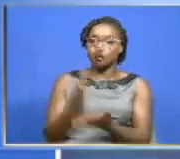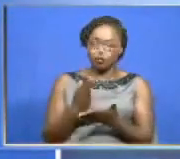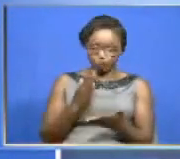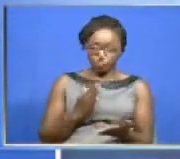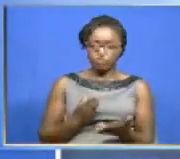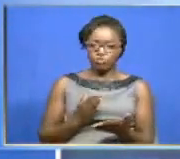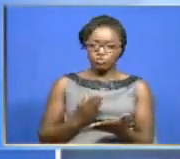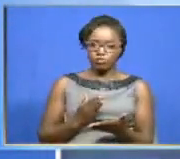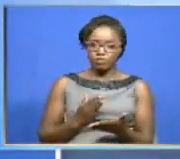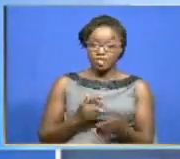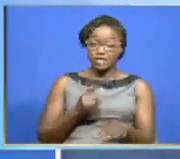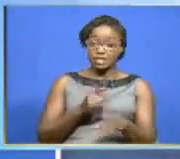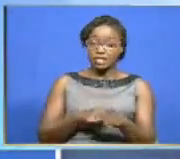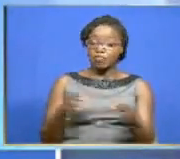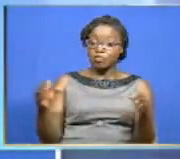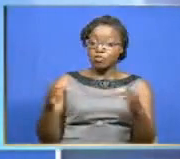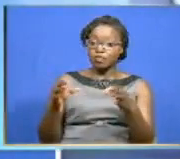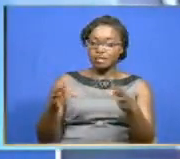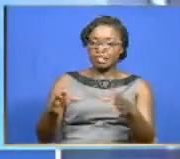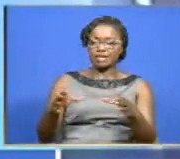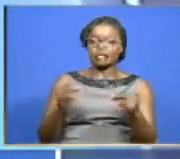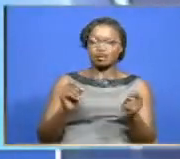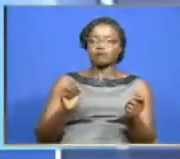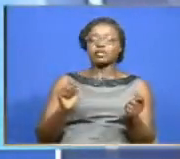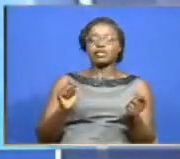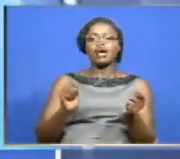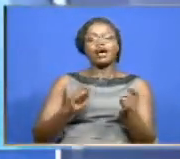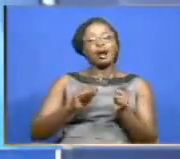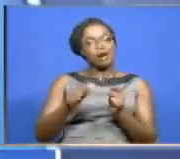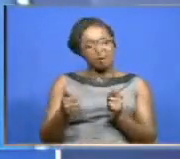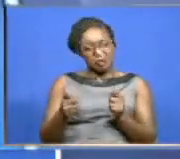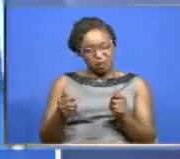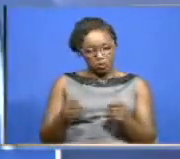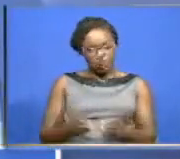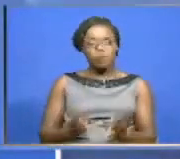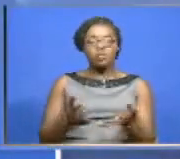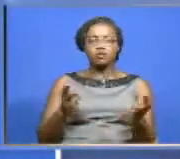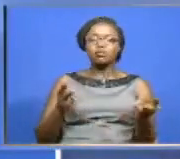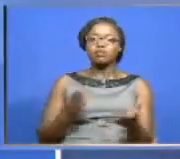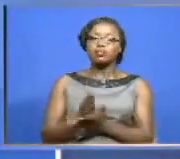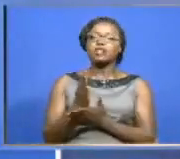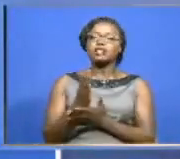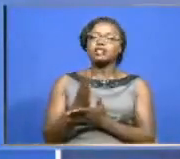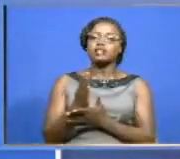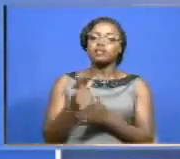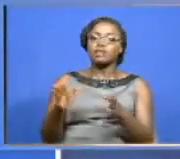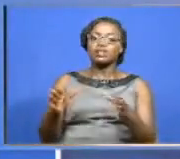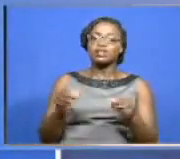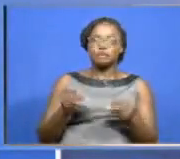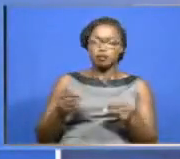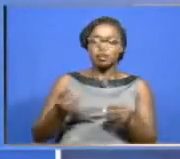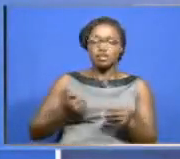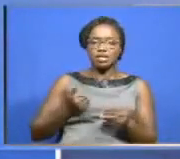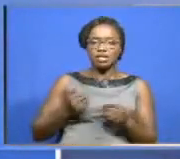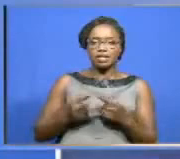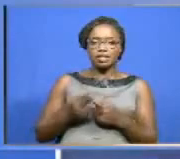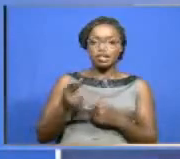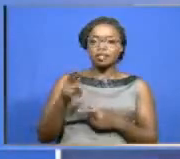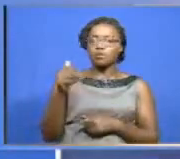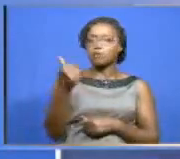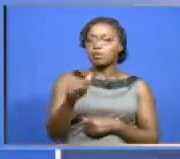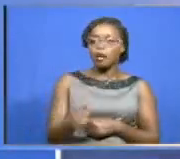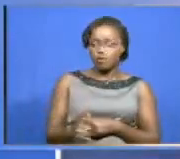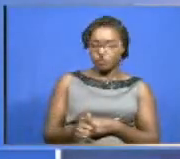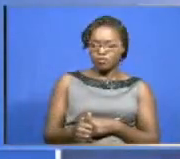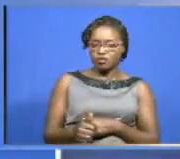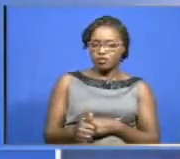it is time the community embraced an alternative rite of passage, urging locals to accept girls who have not undergone the cut. The